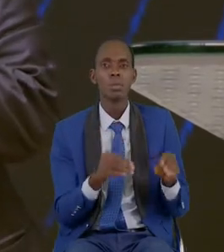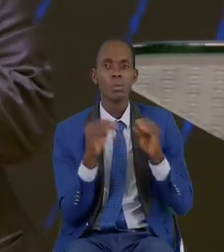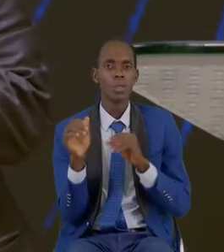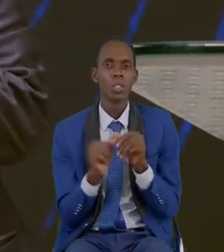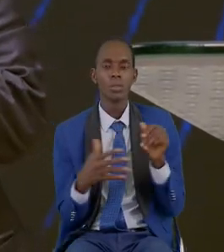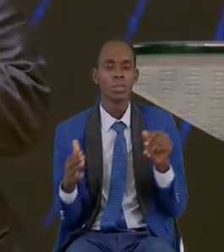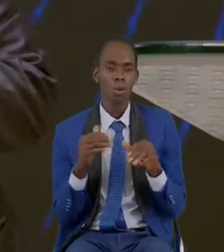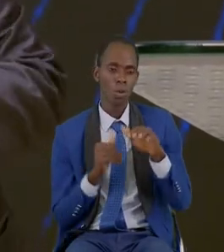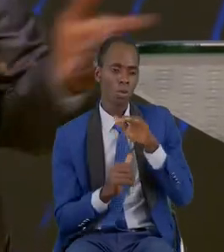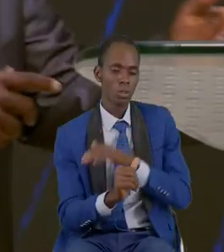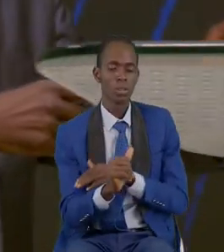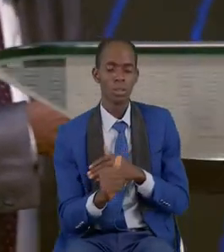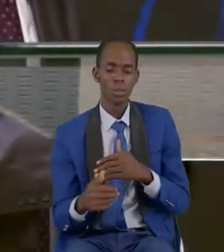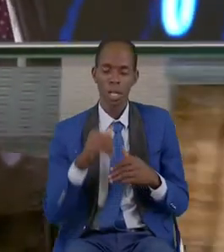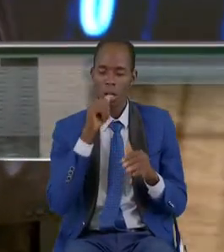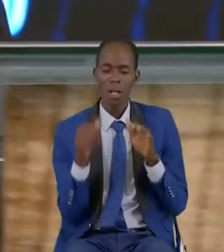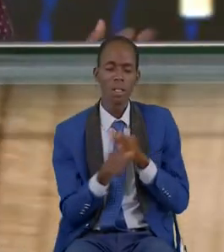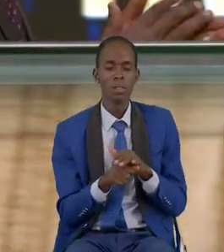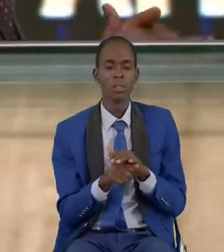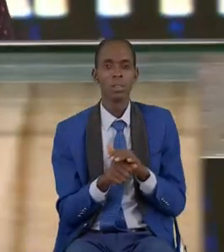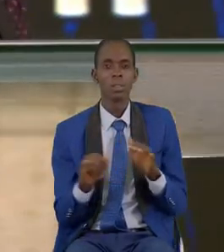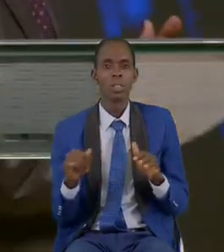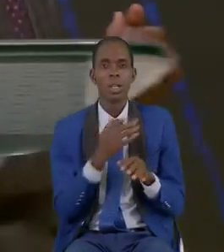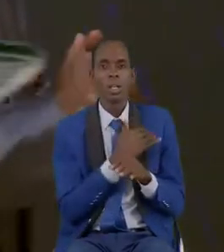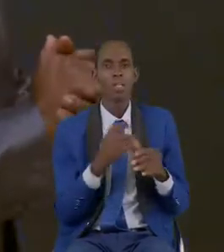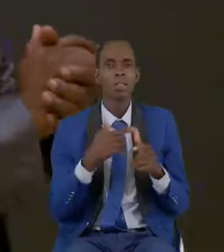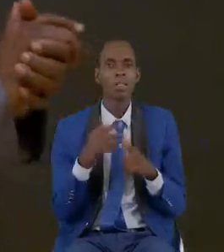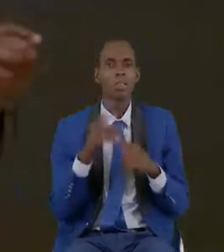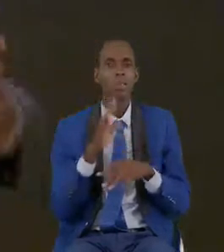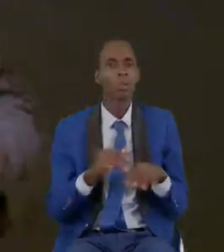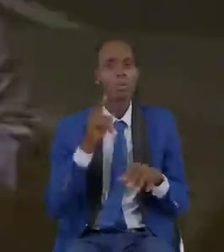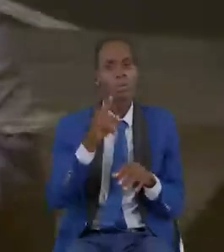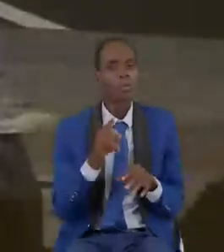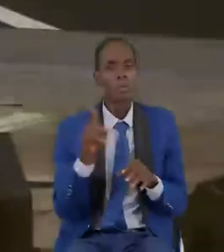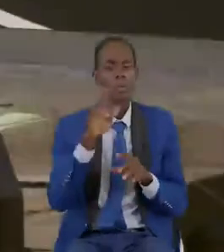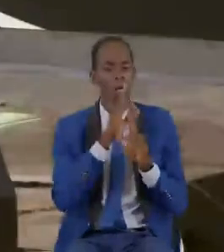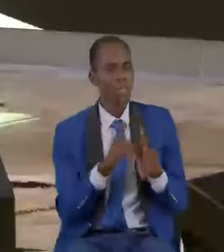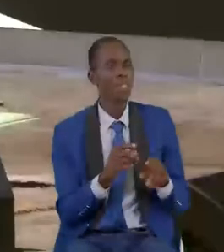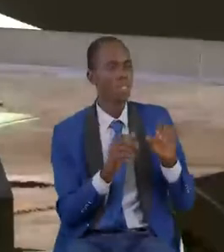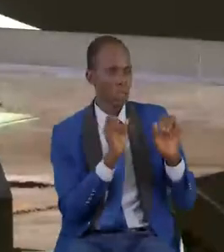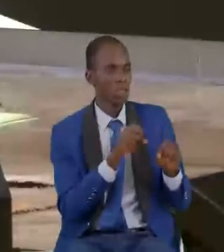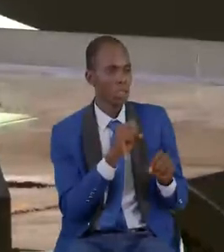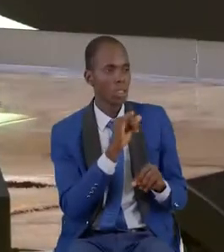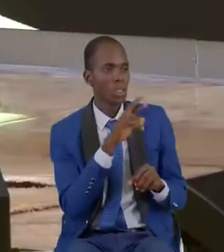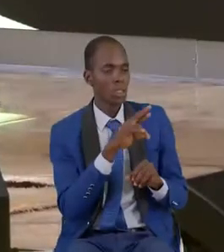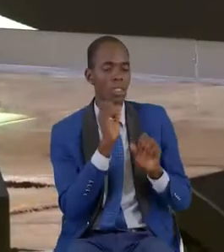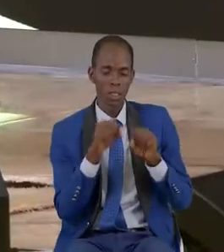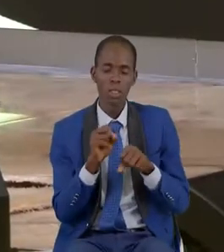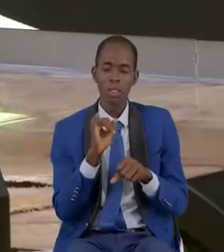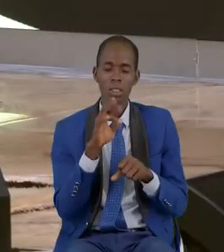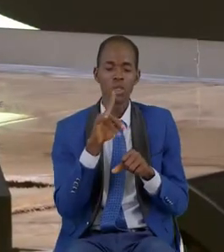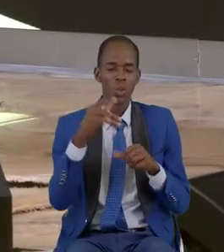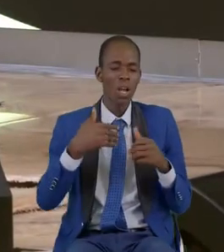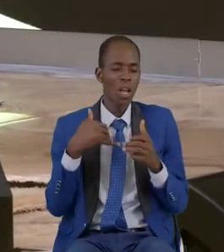carpet? And when he calls you, you say, yes, sir, yes, sir. You have it in your heart. You have it in your